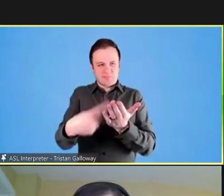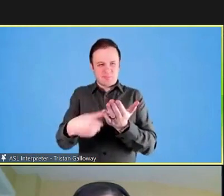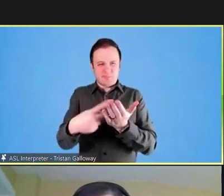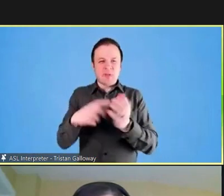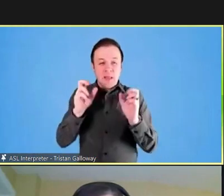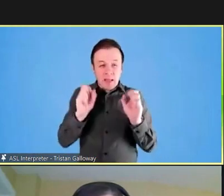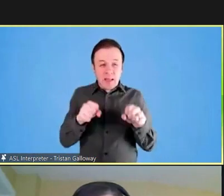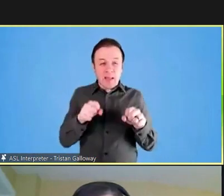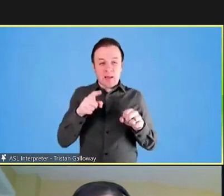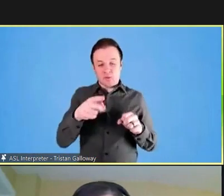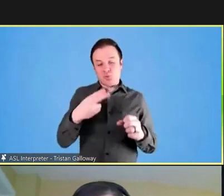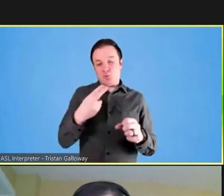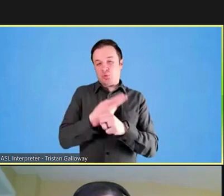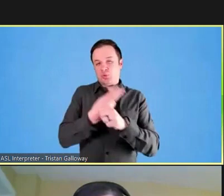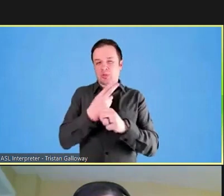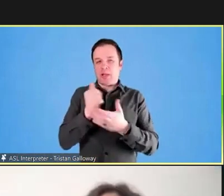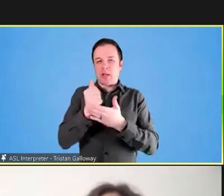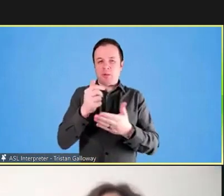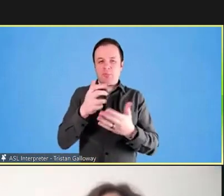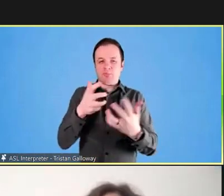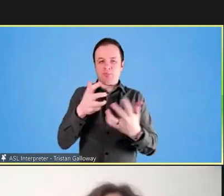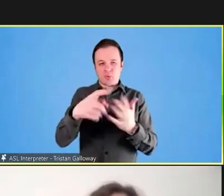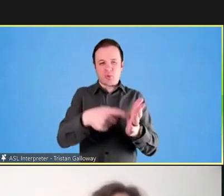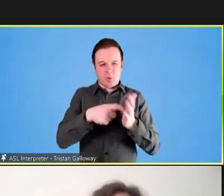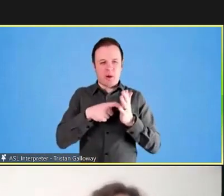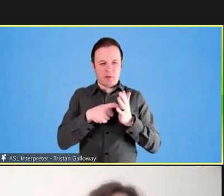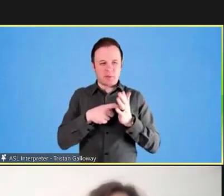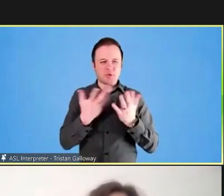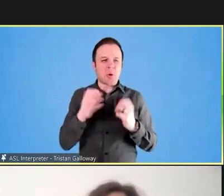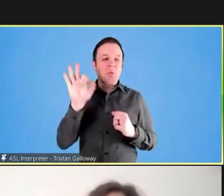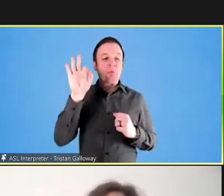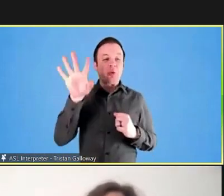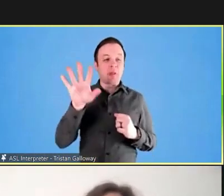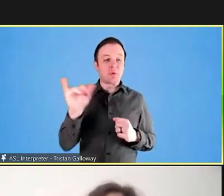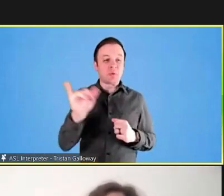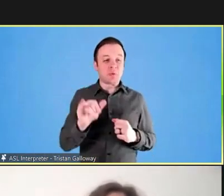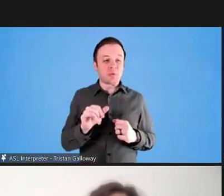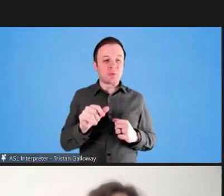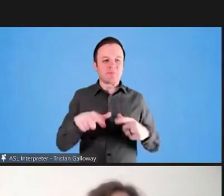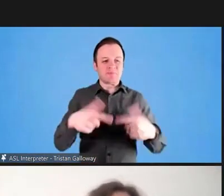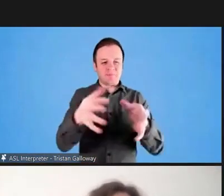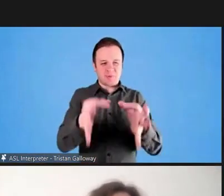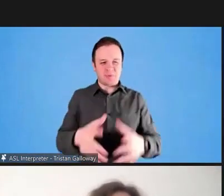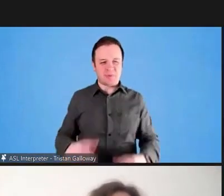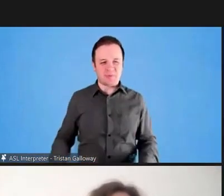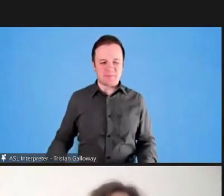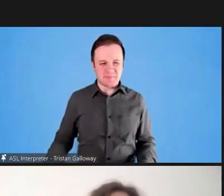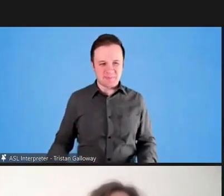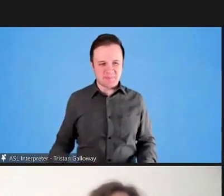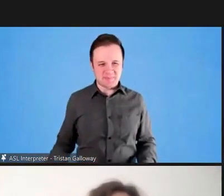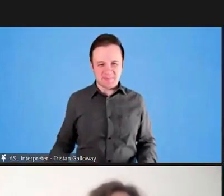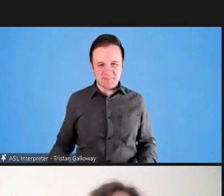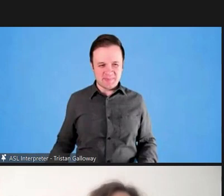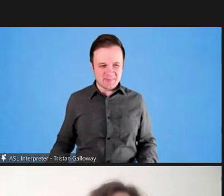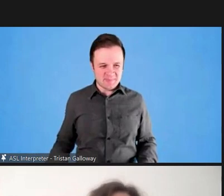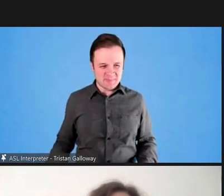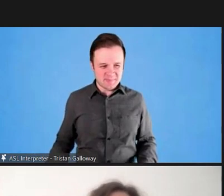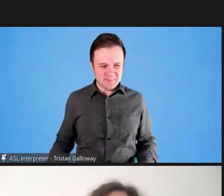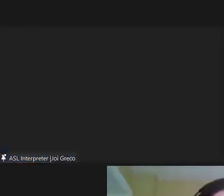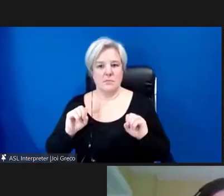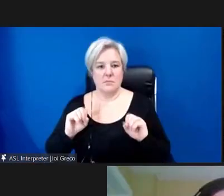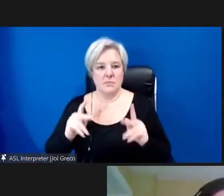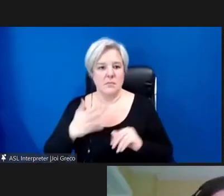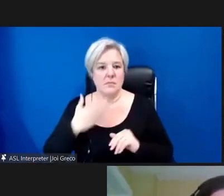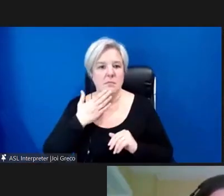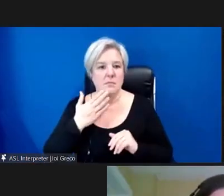be used that meet your needs. So I just wanted to throw that in as well. Perfect. So, Randy, Thank you, Randy. Ginger, I'm